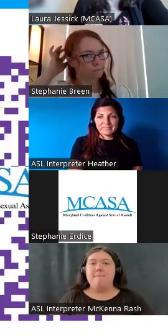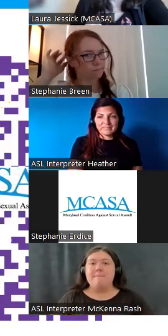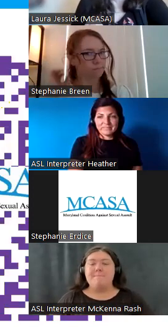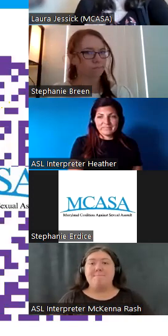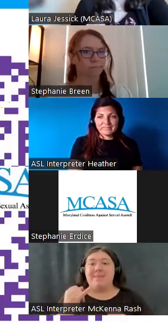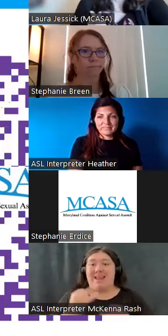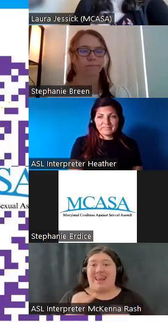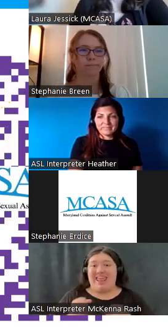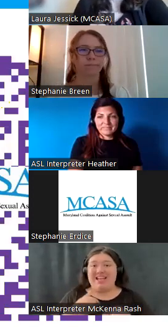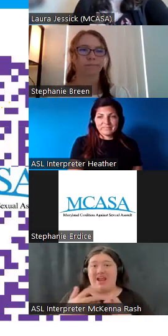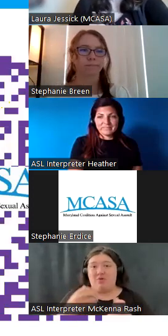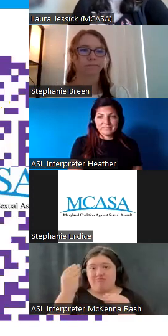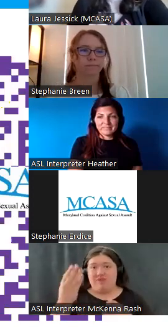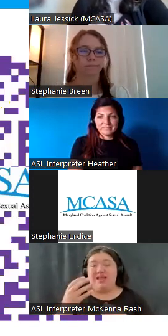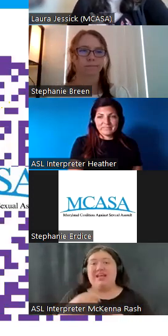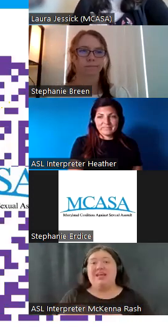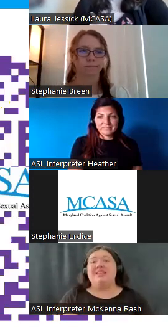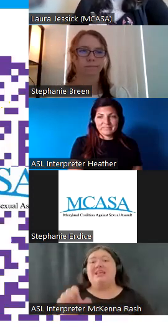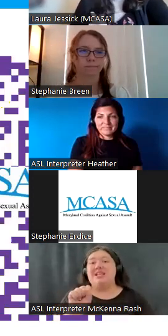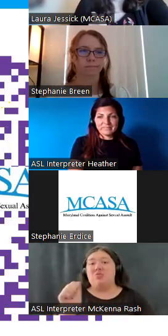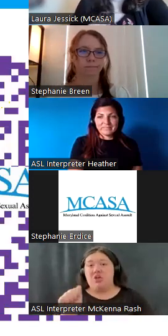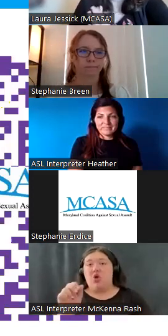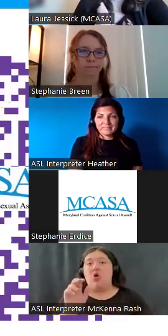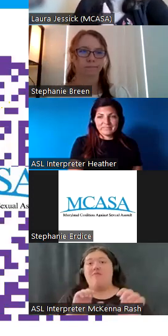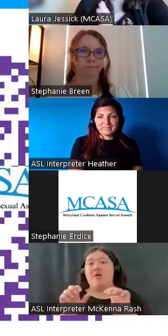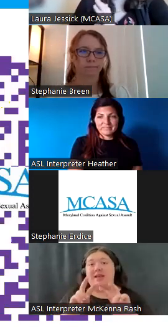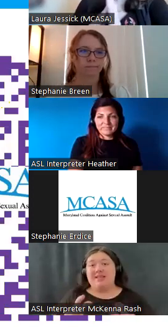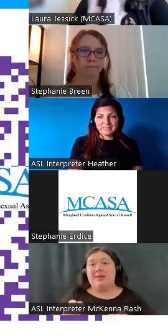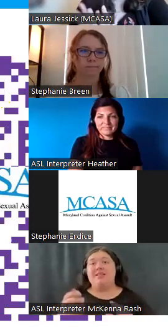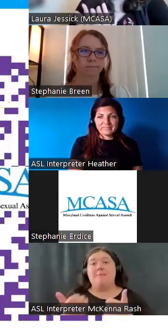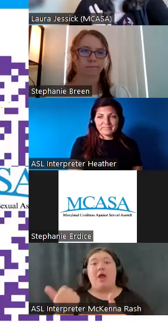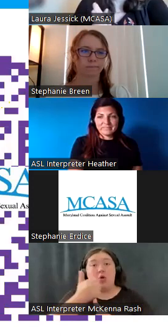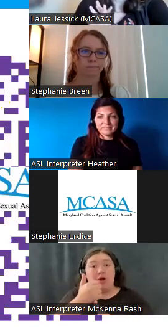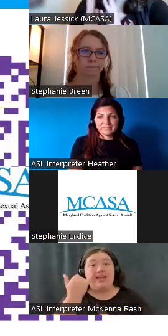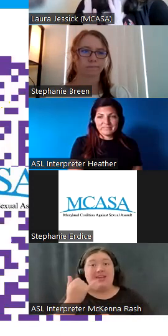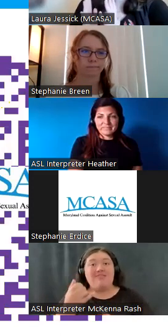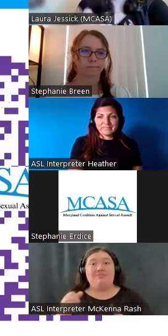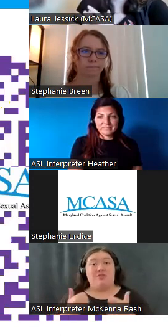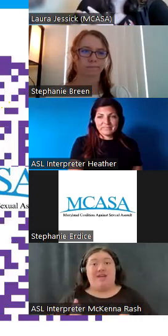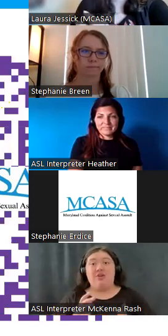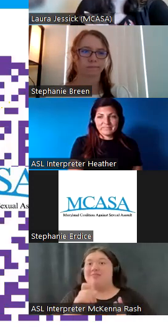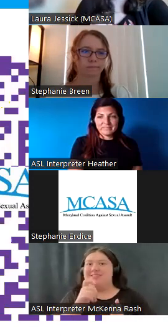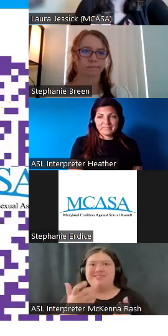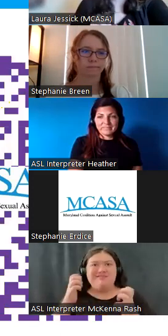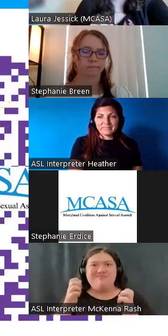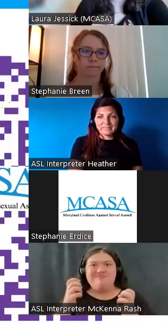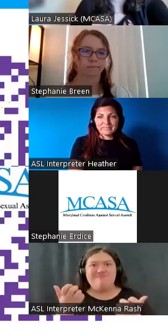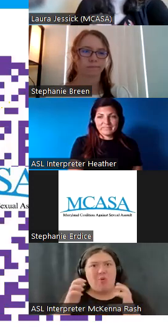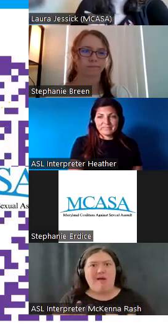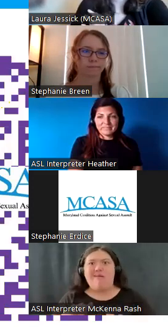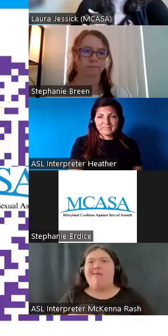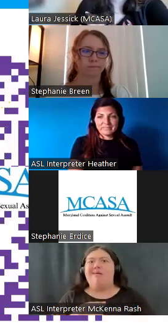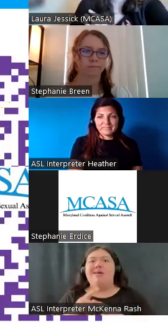Lastly, I just want to note that sexual assault forensic exams should be a priority. If a survivor doesn't want one, they do not need to have one, but definitely